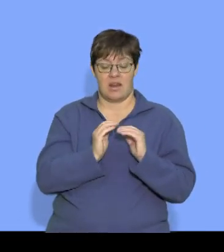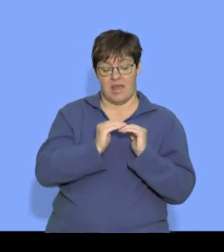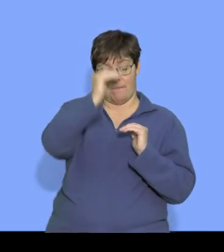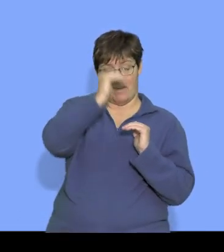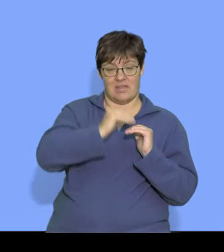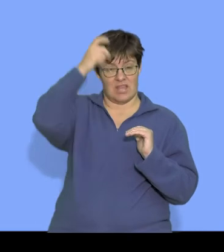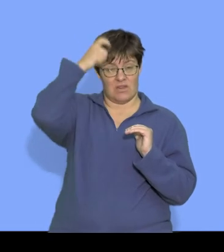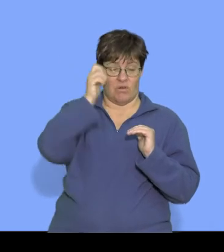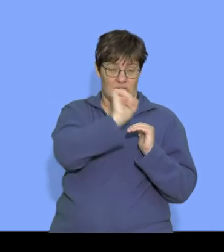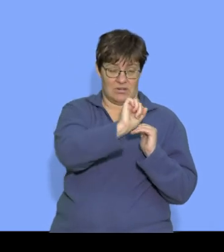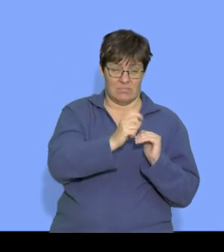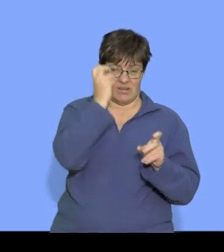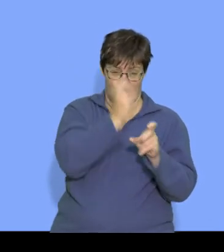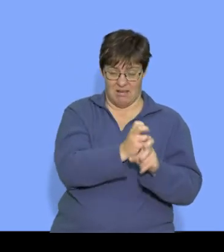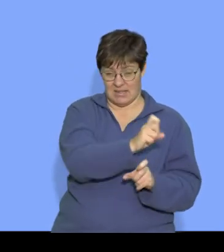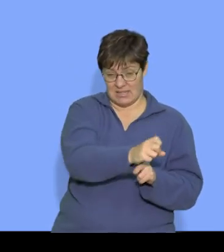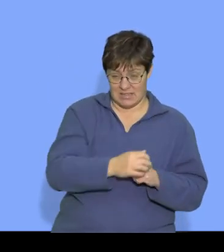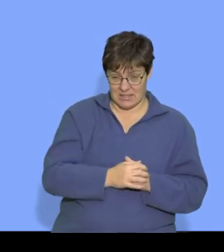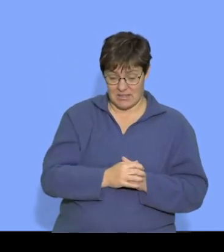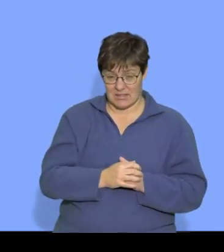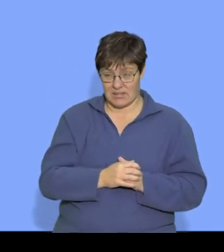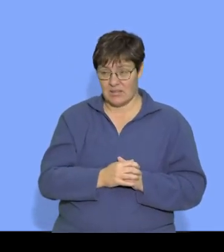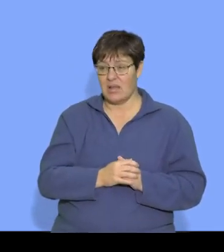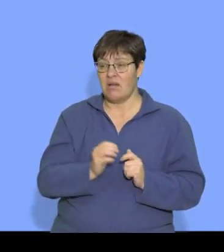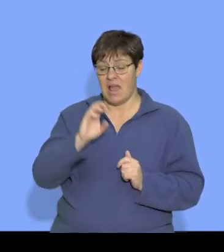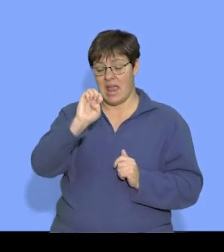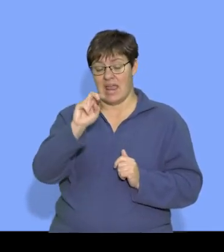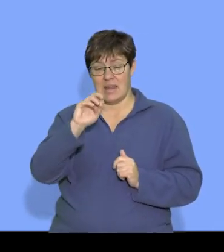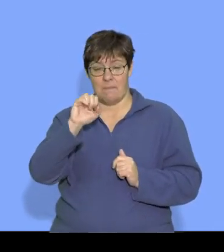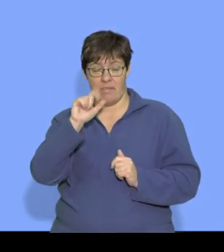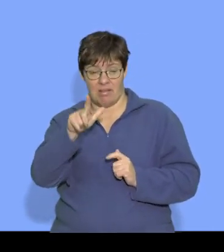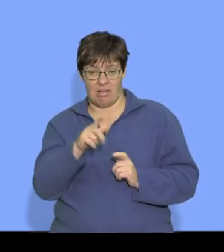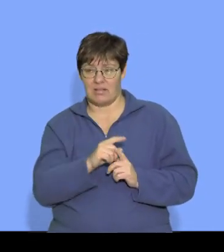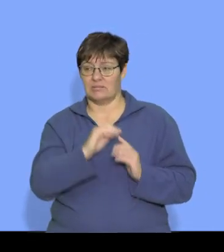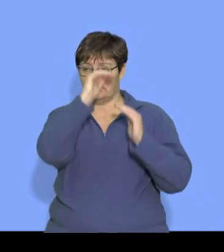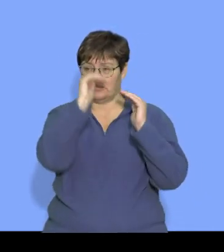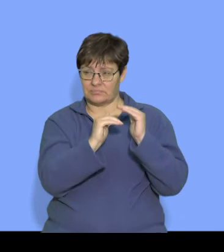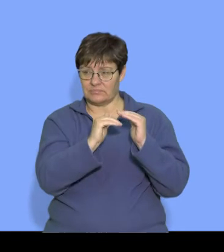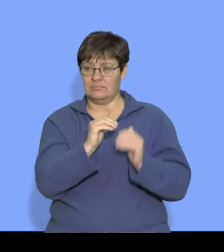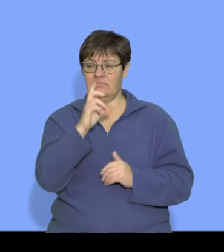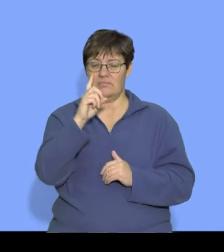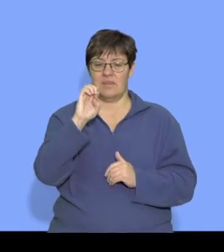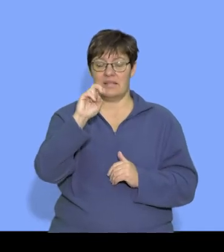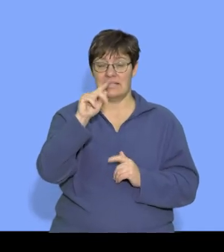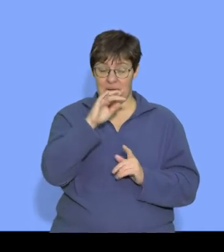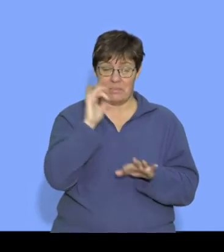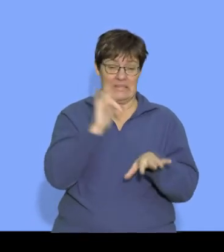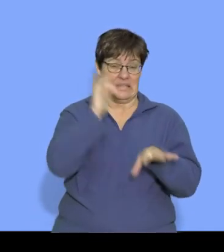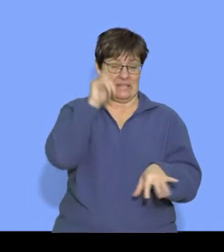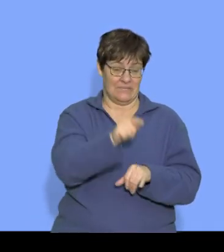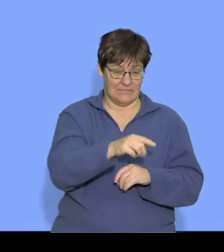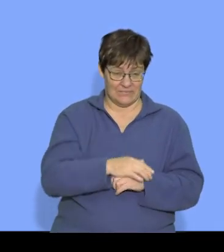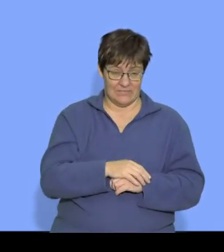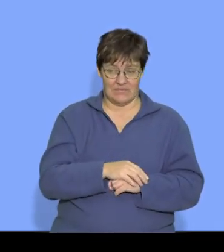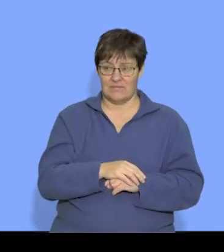it has the upper bits, which is the tough part with the strong enamel, below which is the sensitive